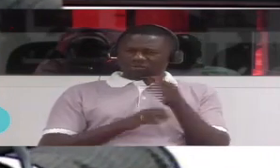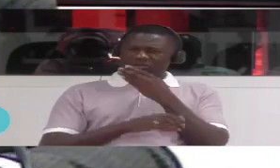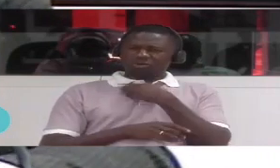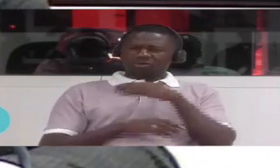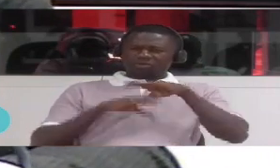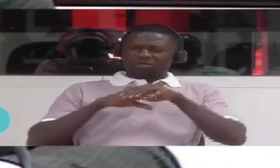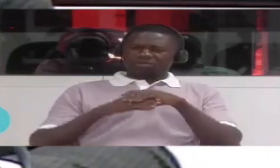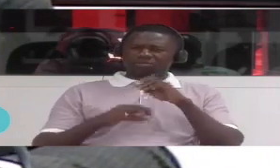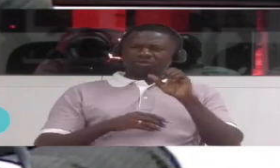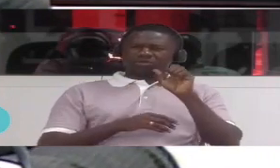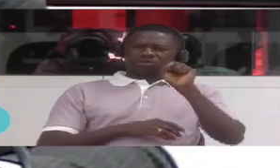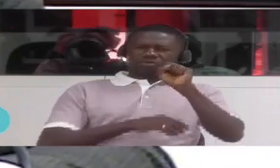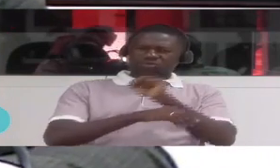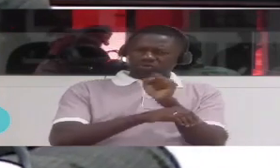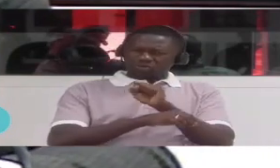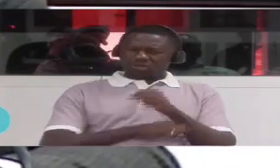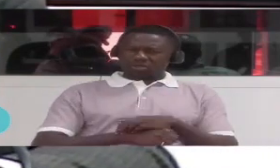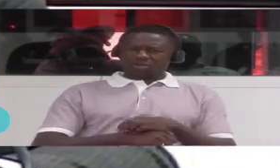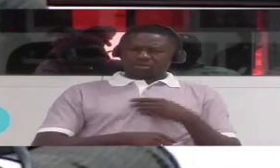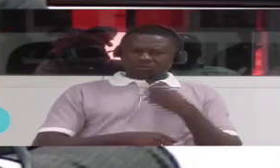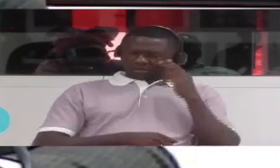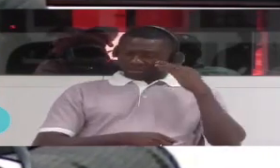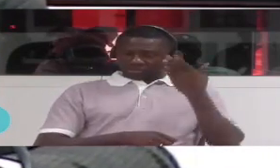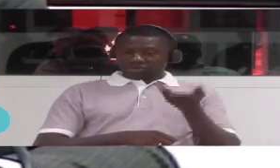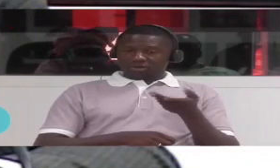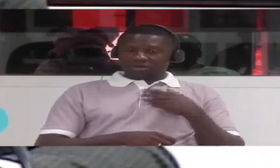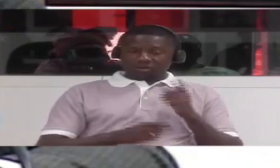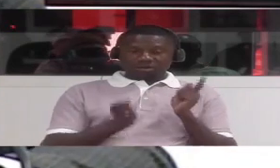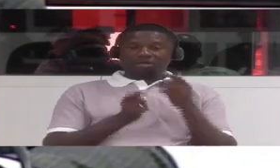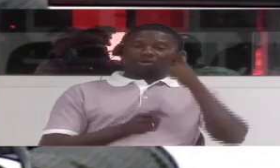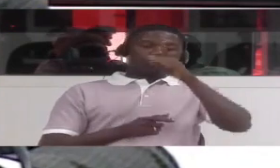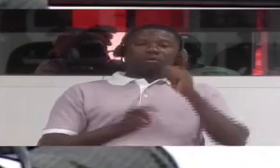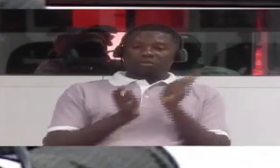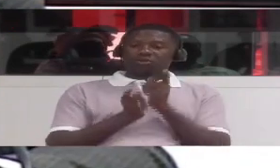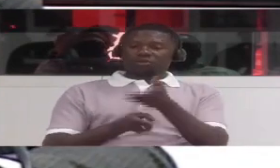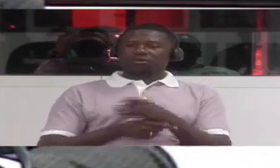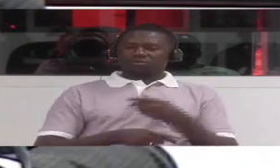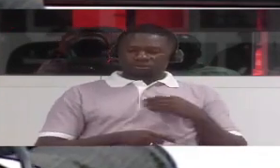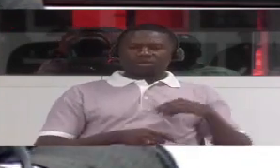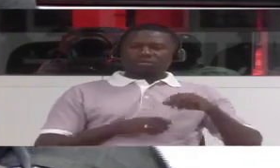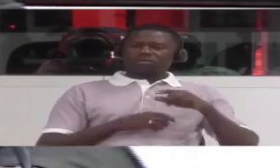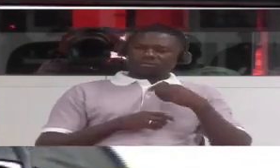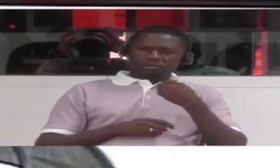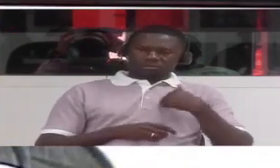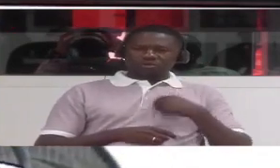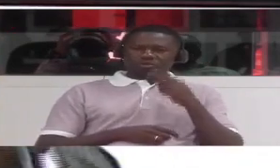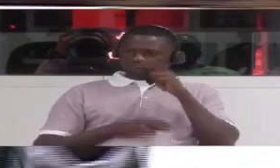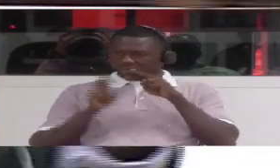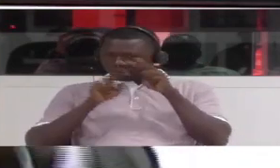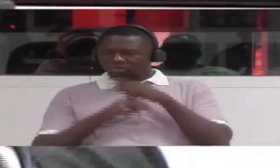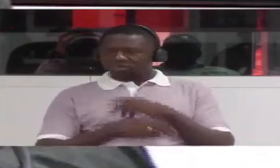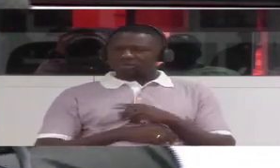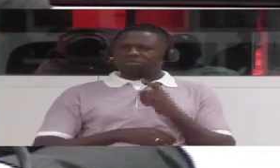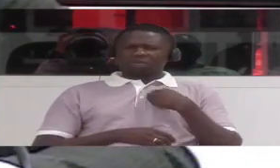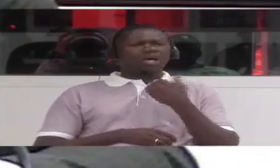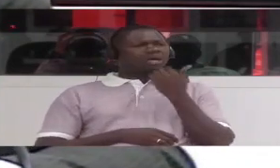So actually, I just saw you here." So I said, "Well, I was part of the people who were looking for you. So I just came to you." He said, "What is the matter?" He said, "Let's go to the